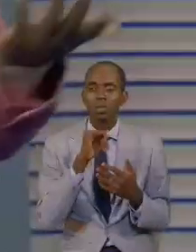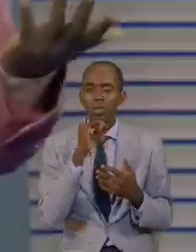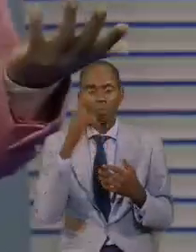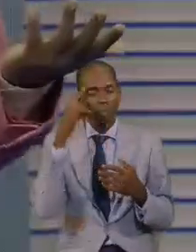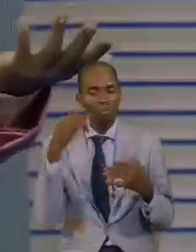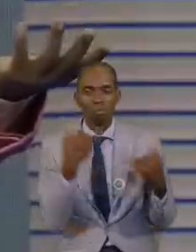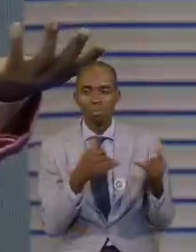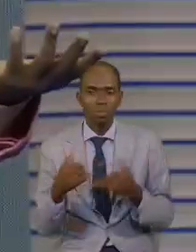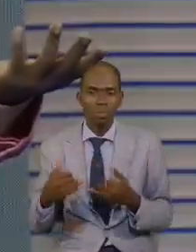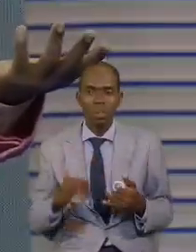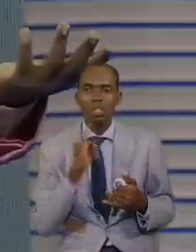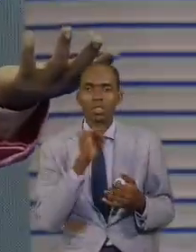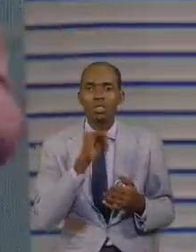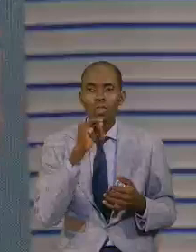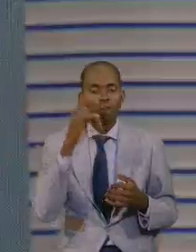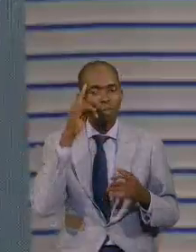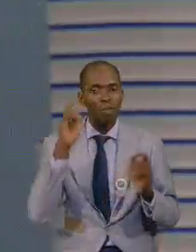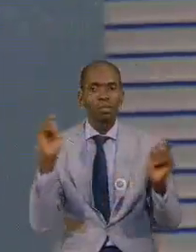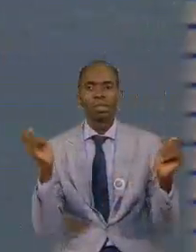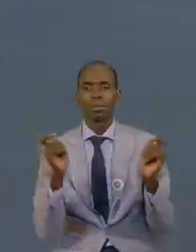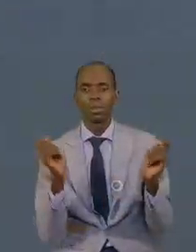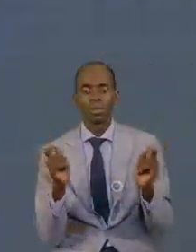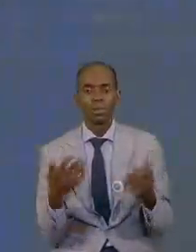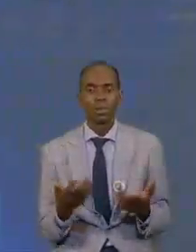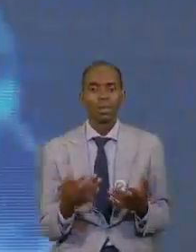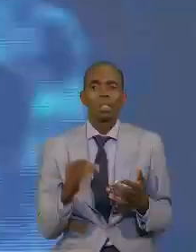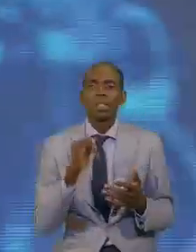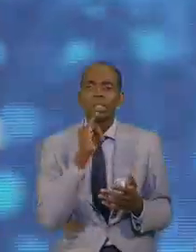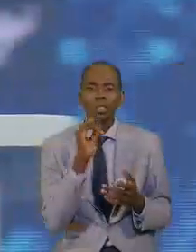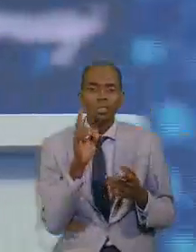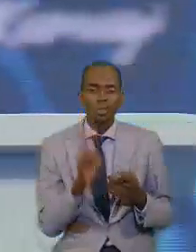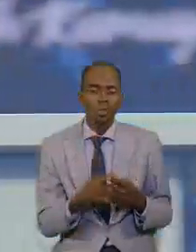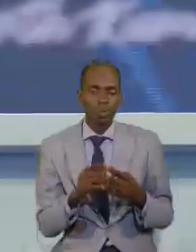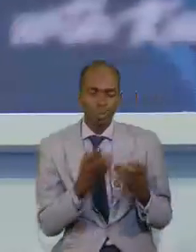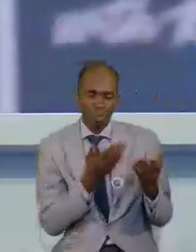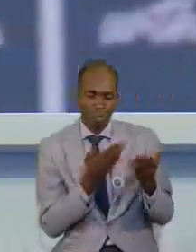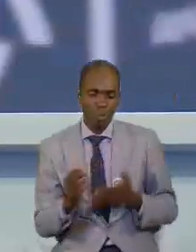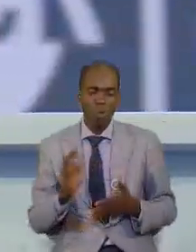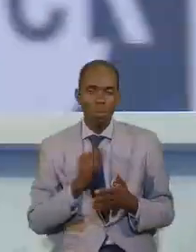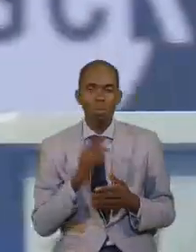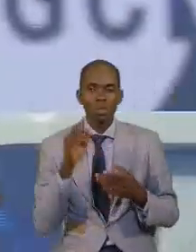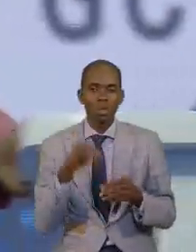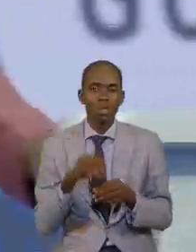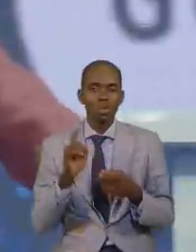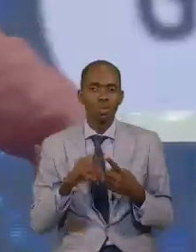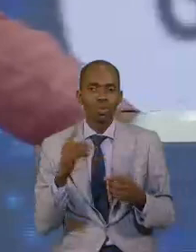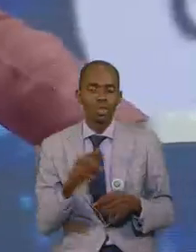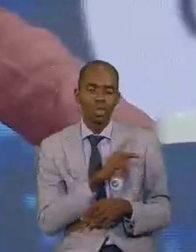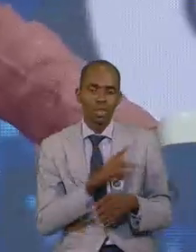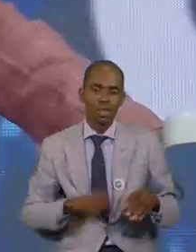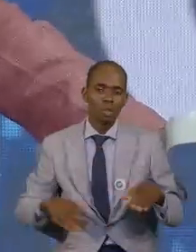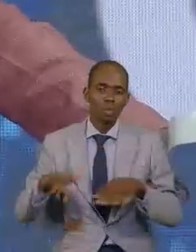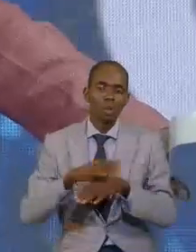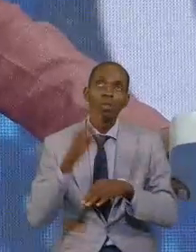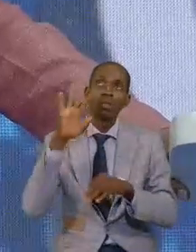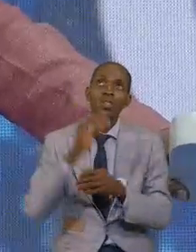It's not for celebration. Is to bring us into the kingdom of his dear son so that